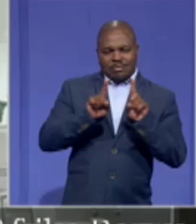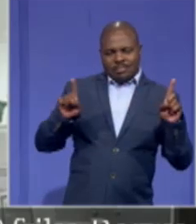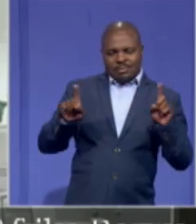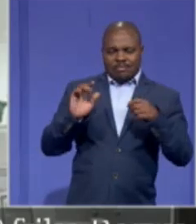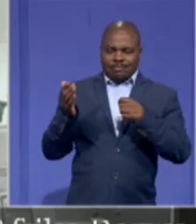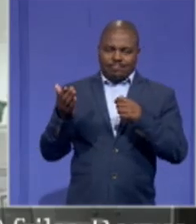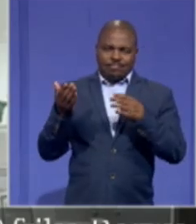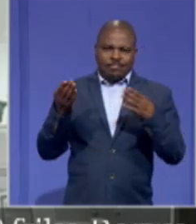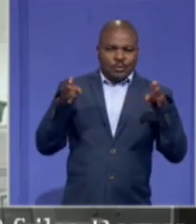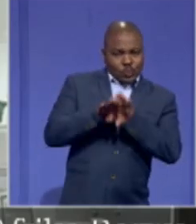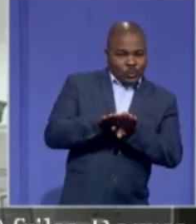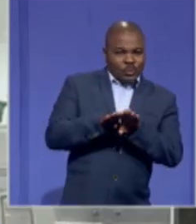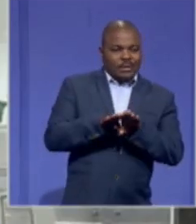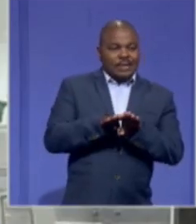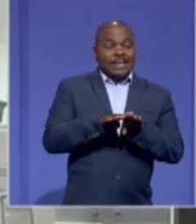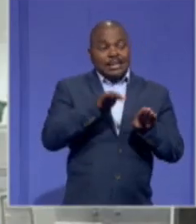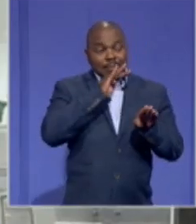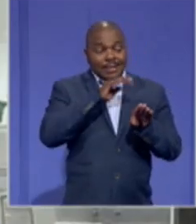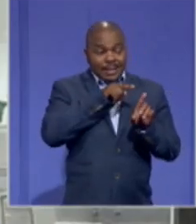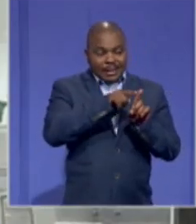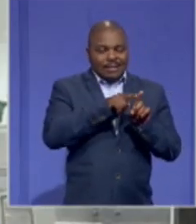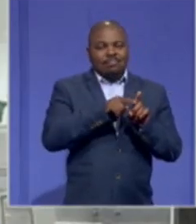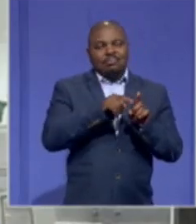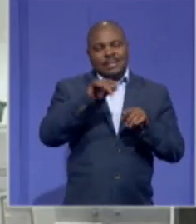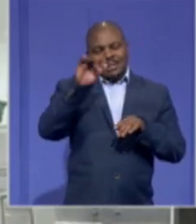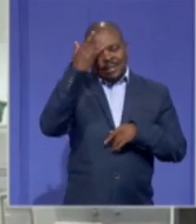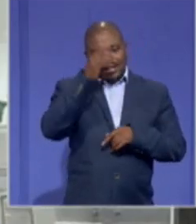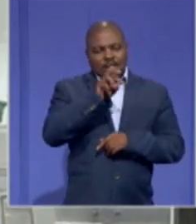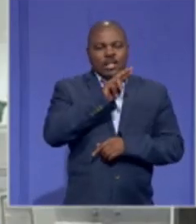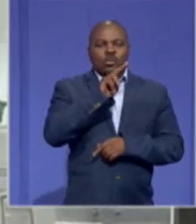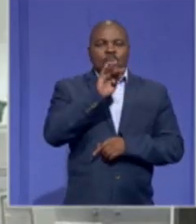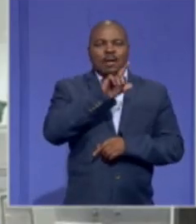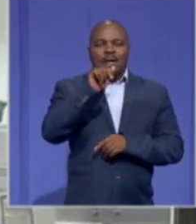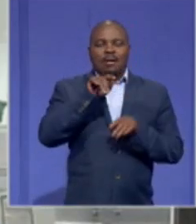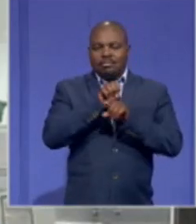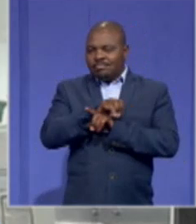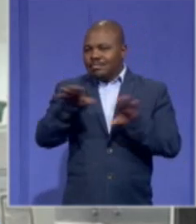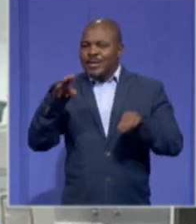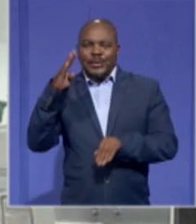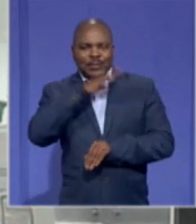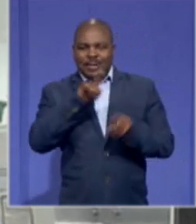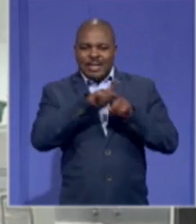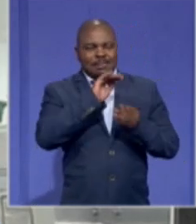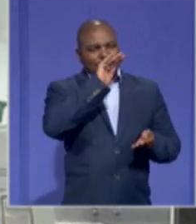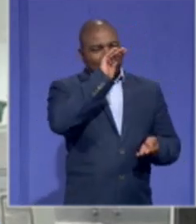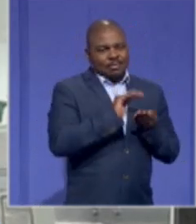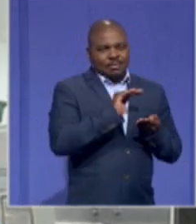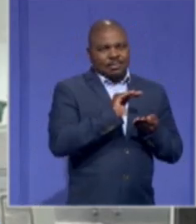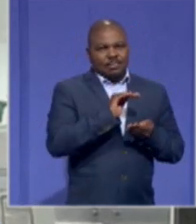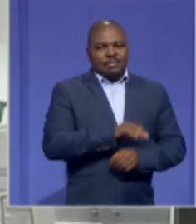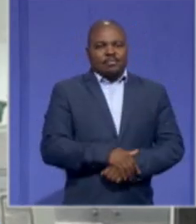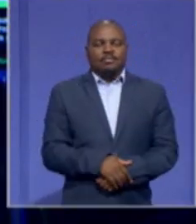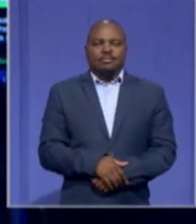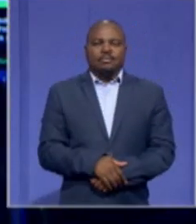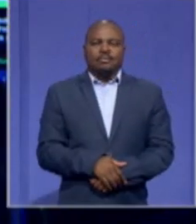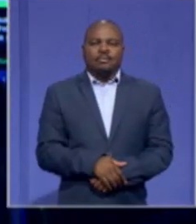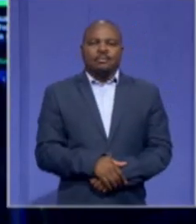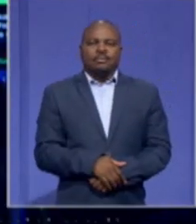all prevented the transmission or the spread of rubella during the spring seasons.